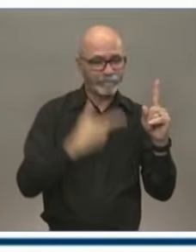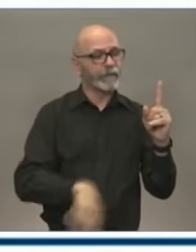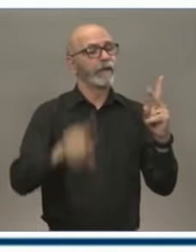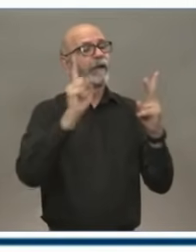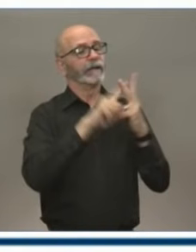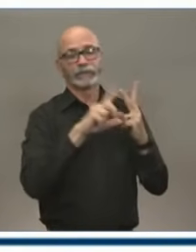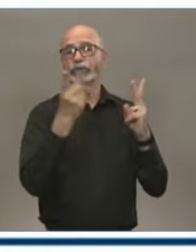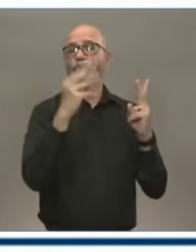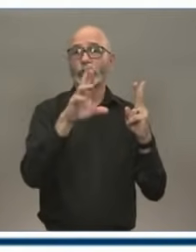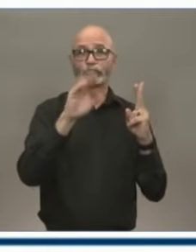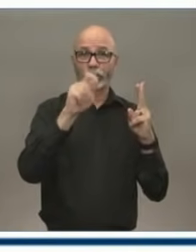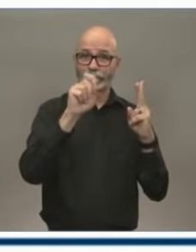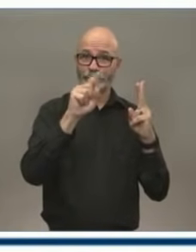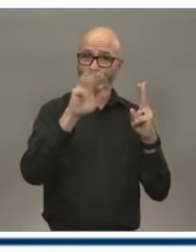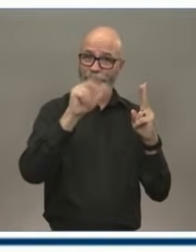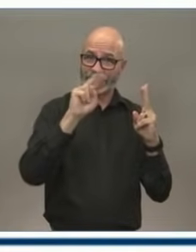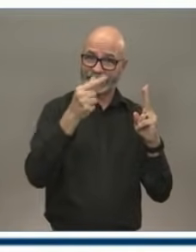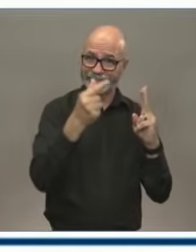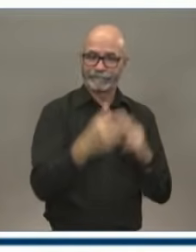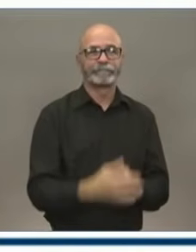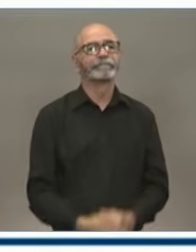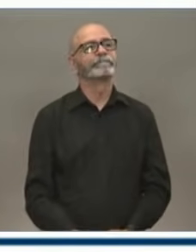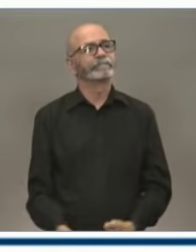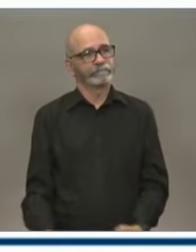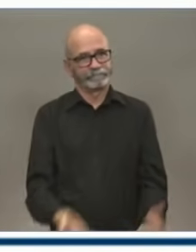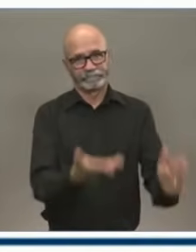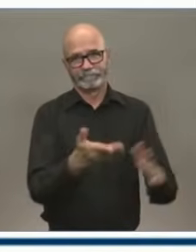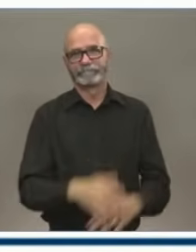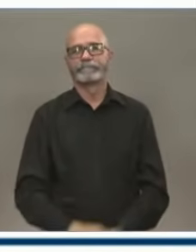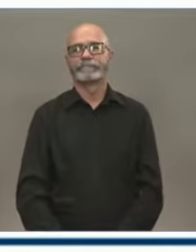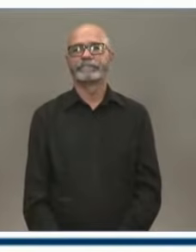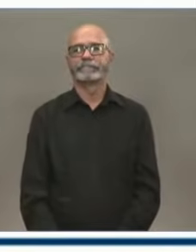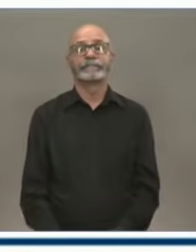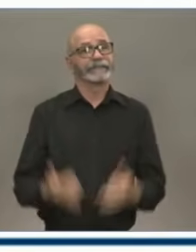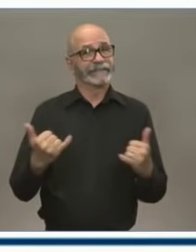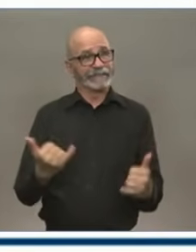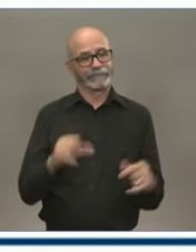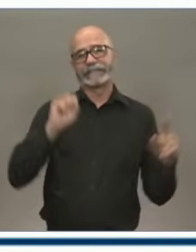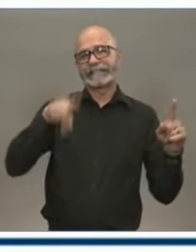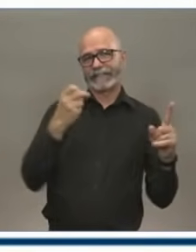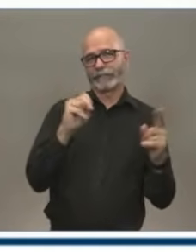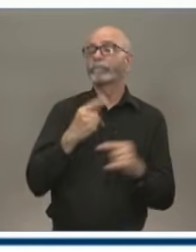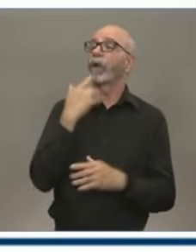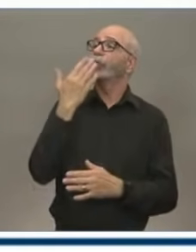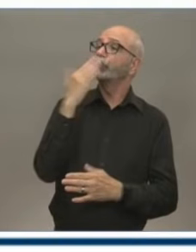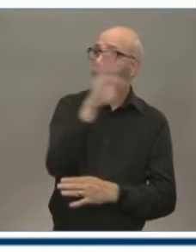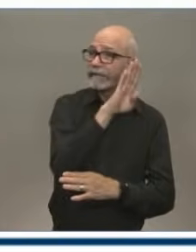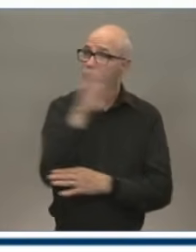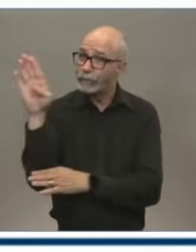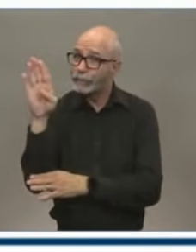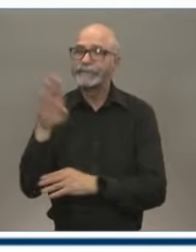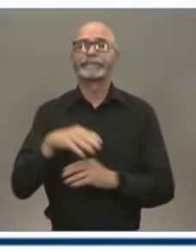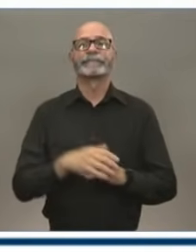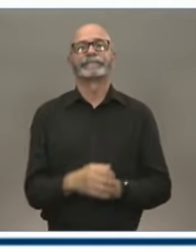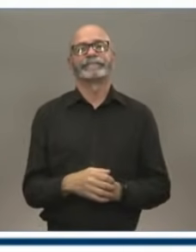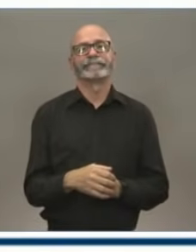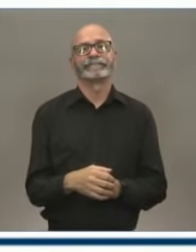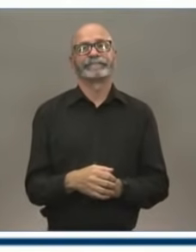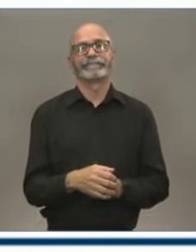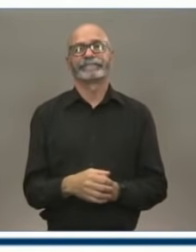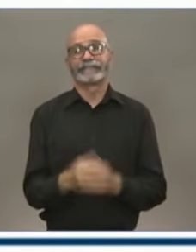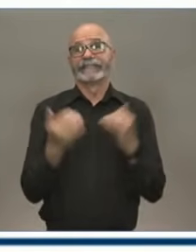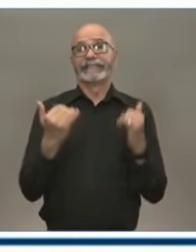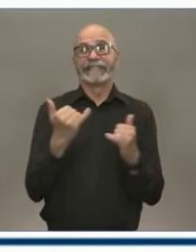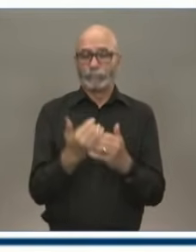Nova Scotia's Chief Medical Officer of Health, Dr. Robert Strang. Go ahead, Premier. Thank you, Christy, and good afternoon, everyone. Today we're announcing 10 new cases